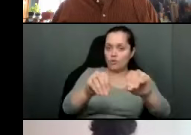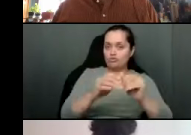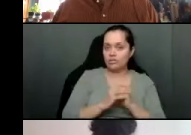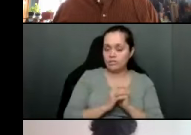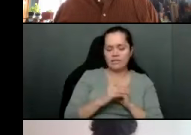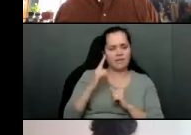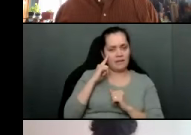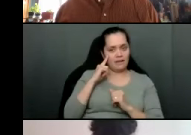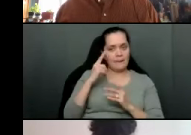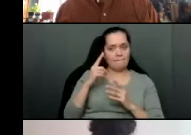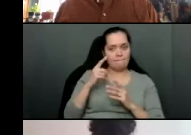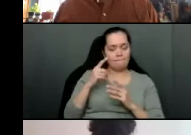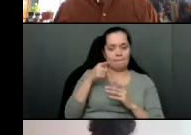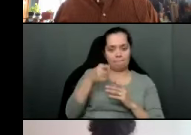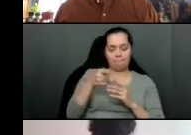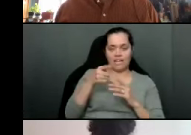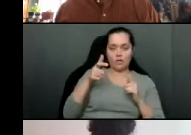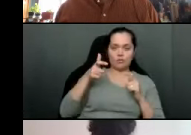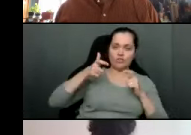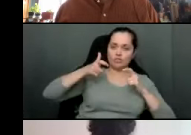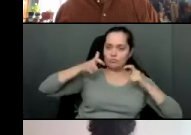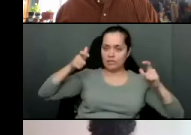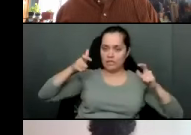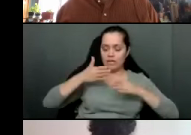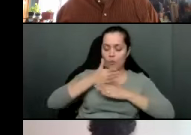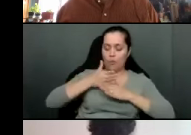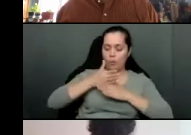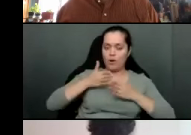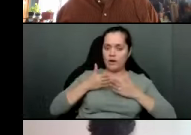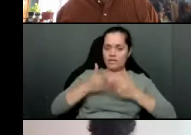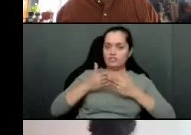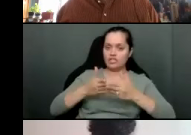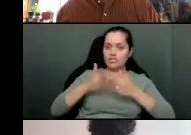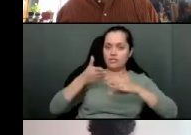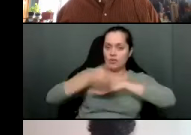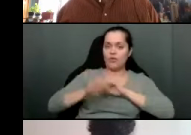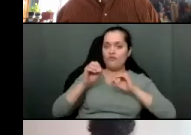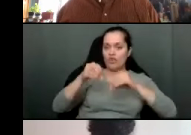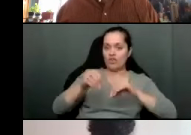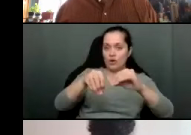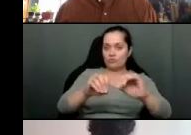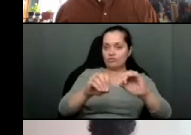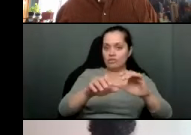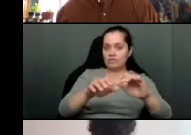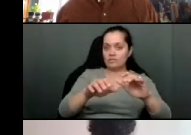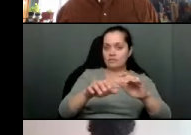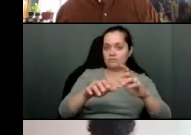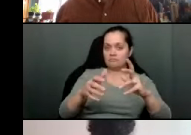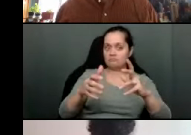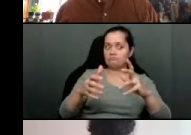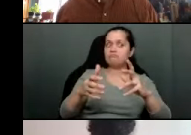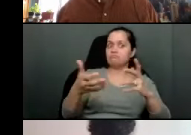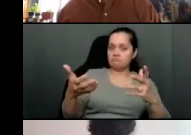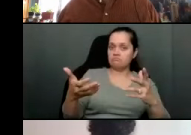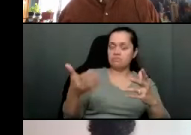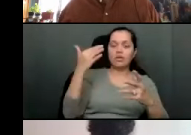Think about it. In those large wooden ships that were sailing across oceans, boy,